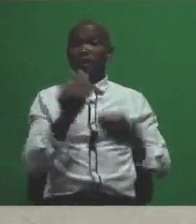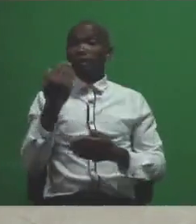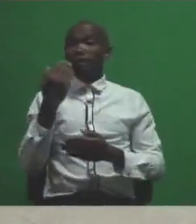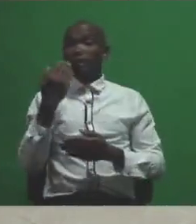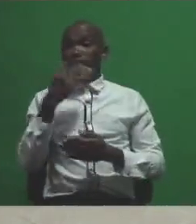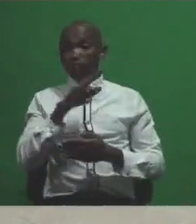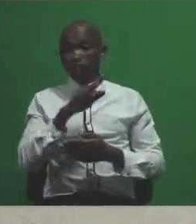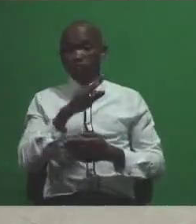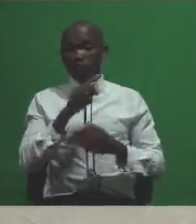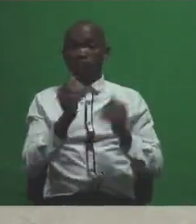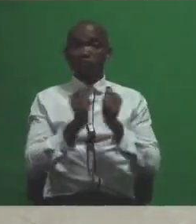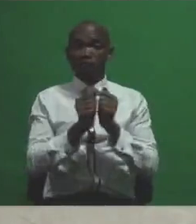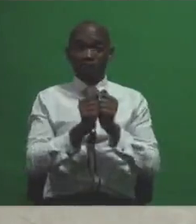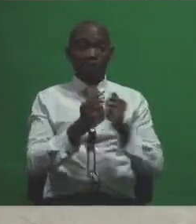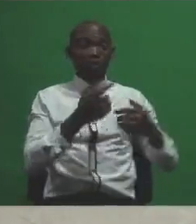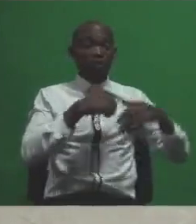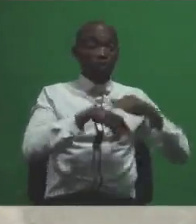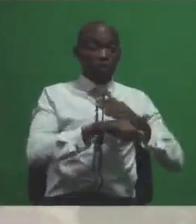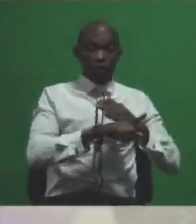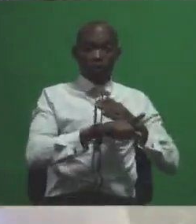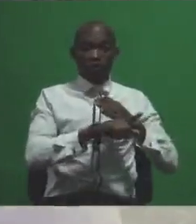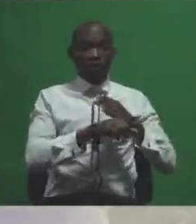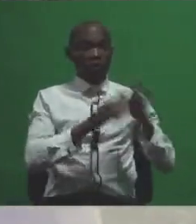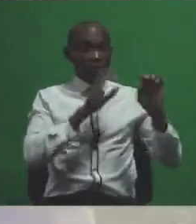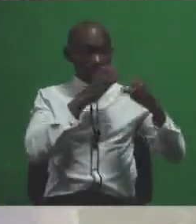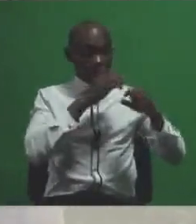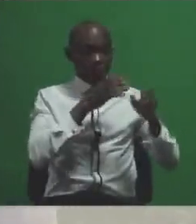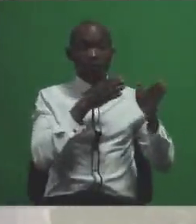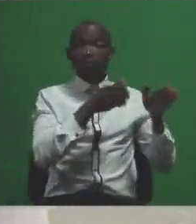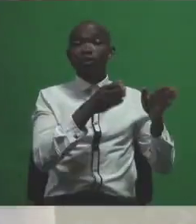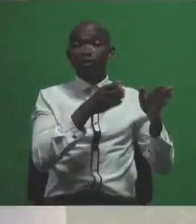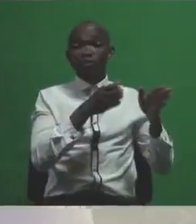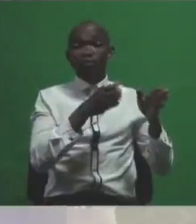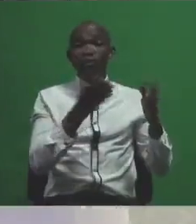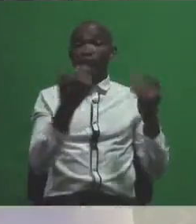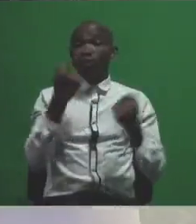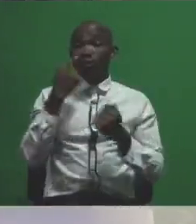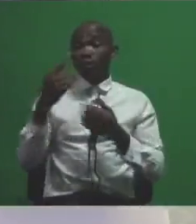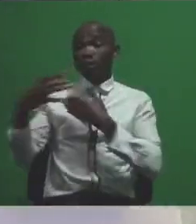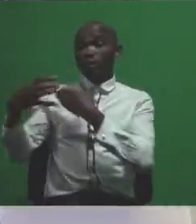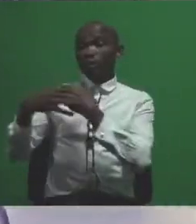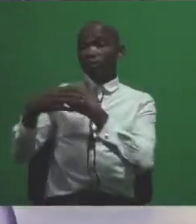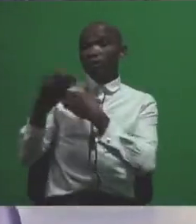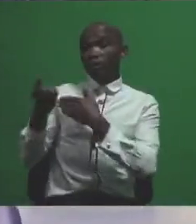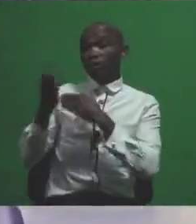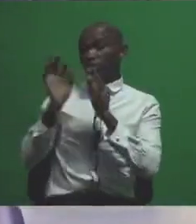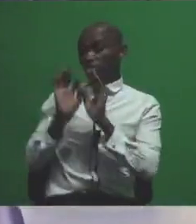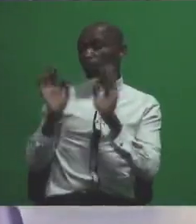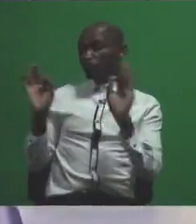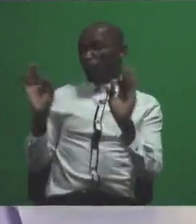followed. In laboratory, if you look at this picture very